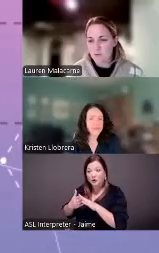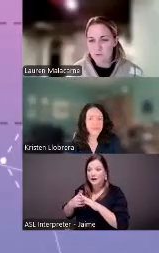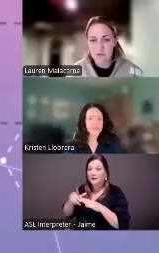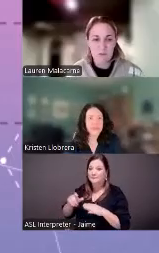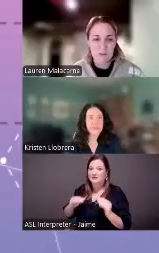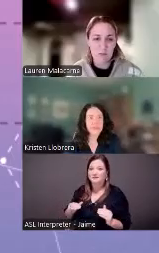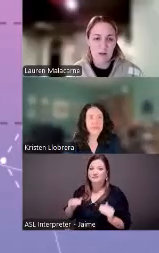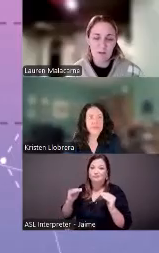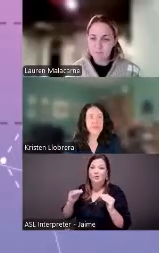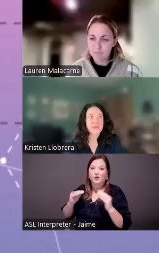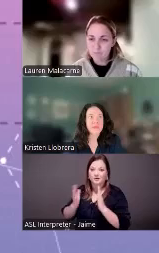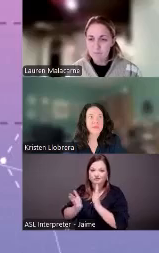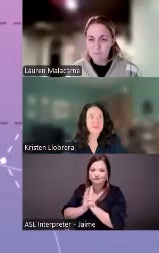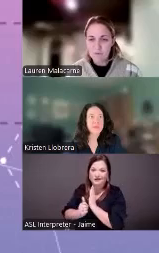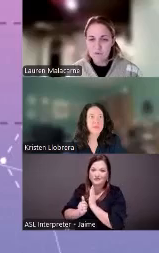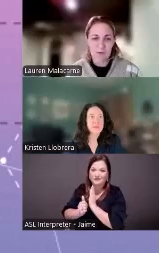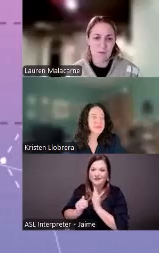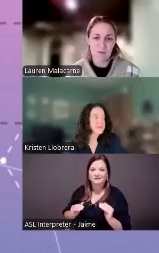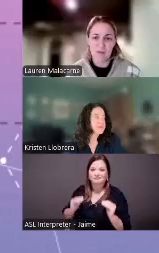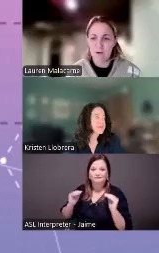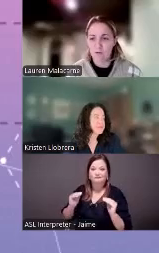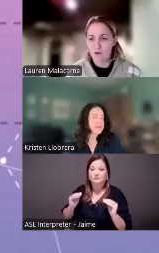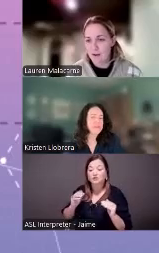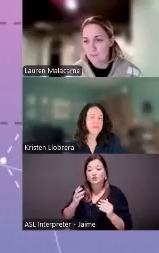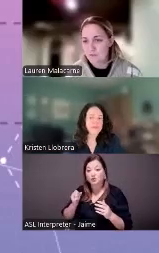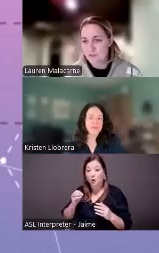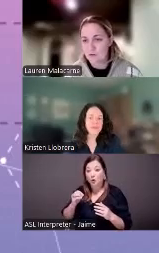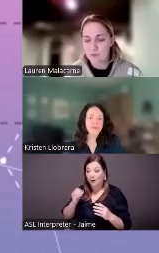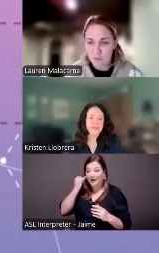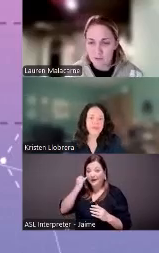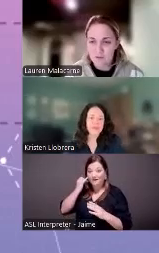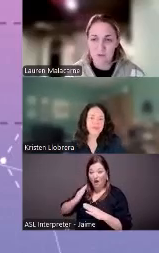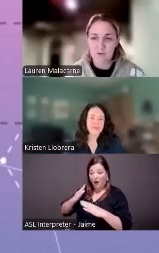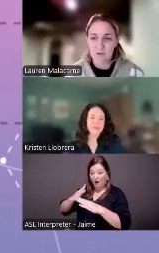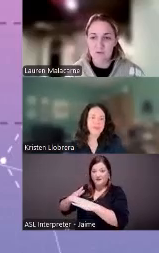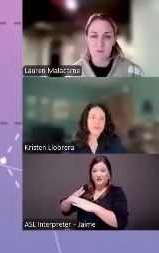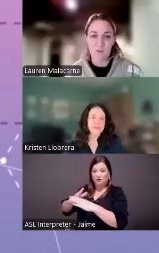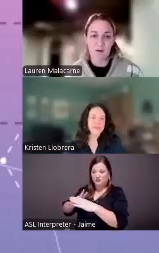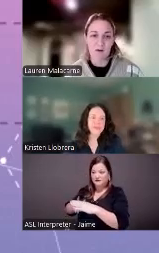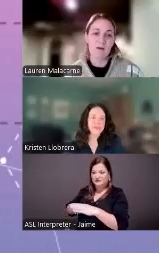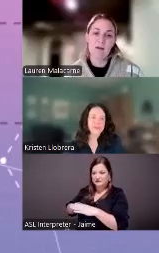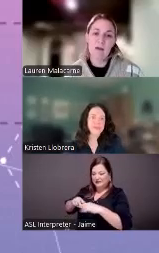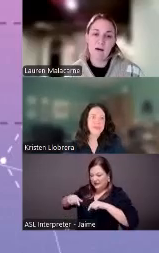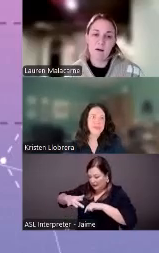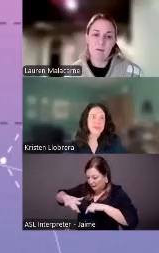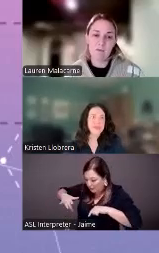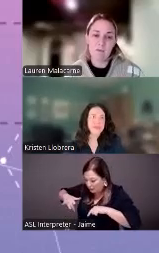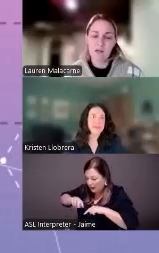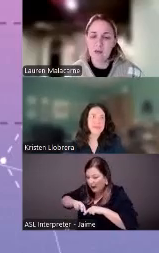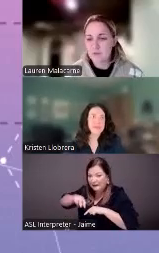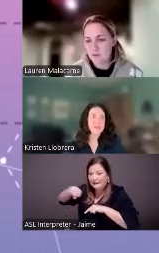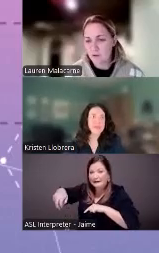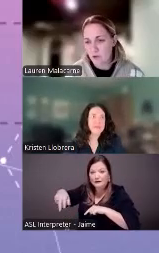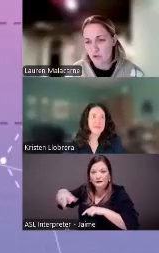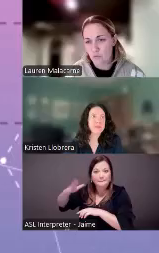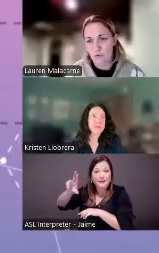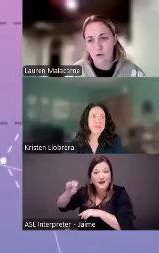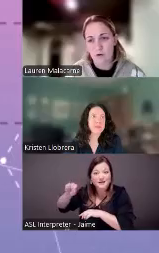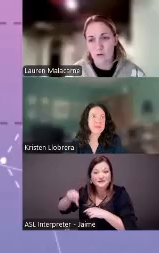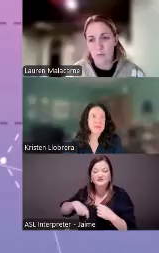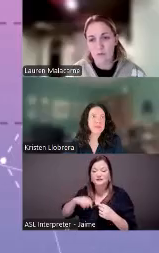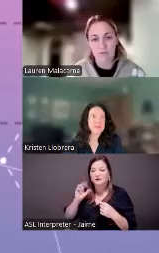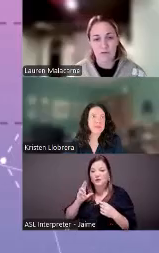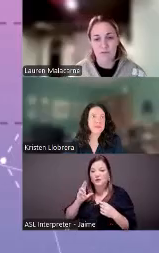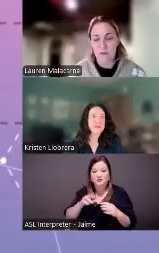like obstacles come into play. And so that might be getting over a gap to get onto a bus or onto a subway, getting up and down a threshold or